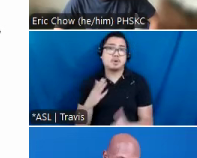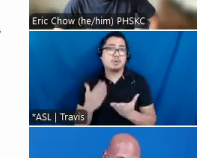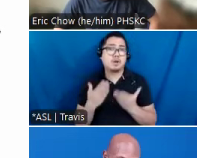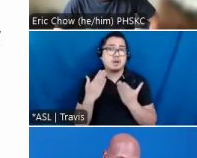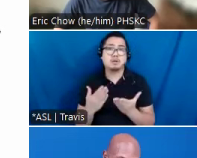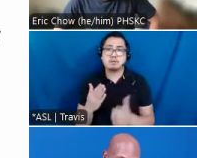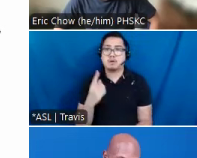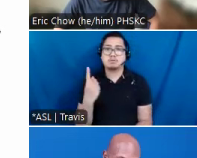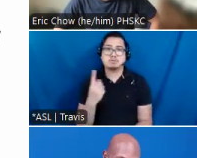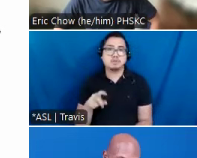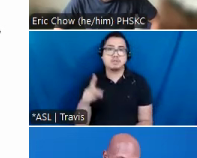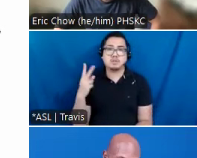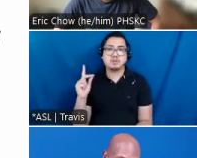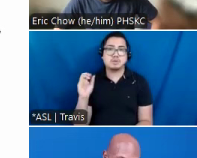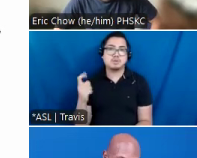the 2 doses.